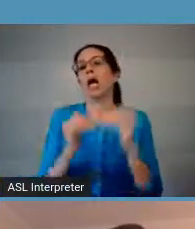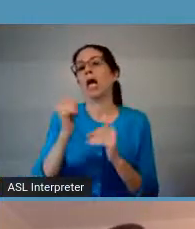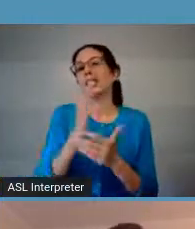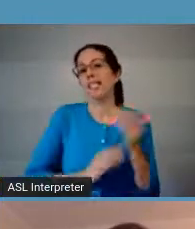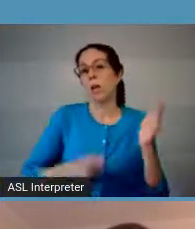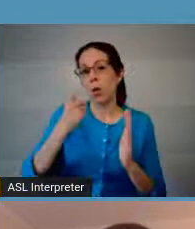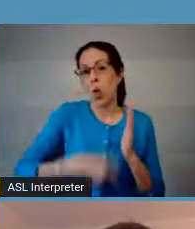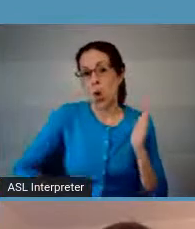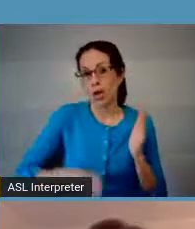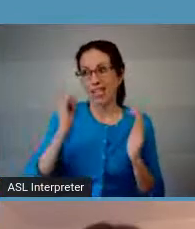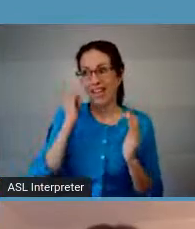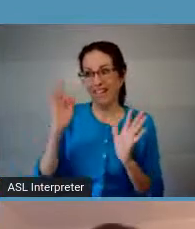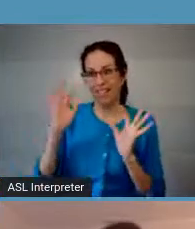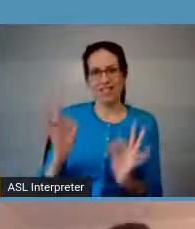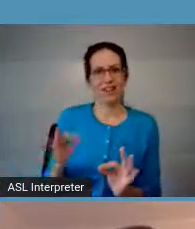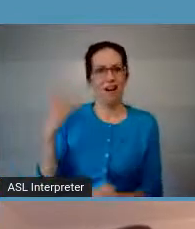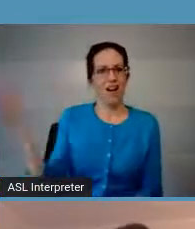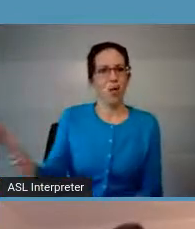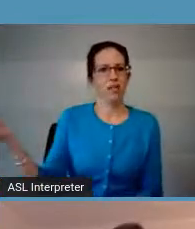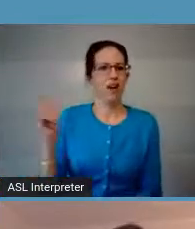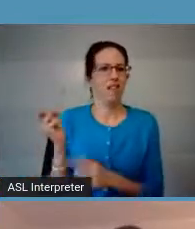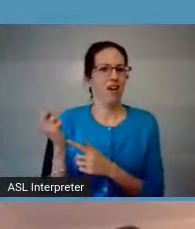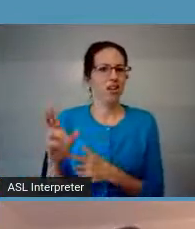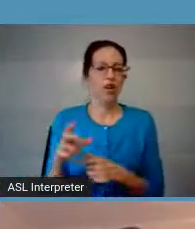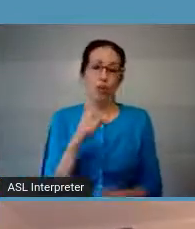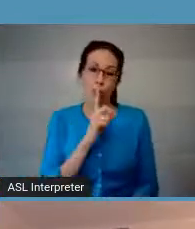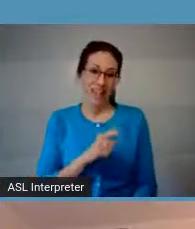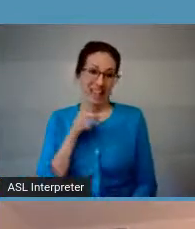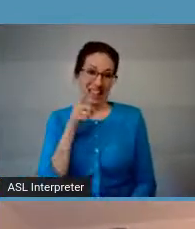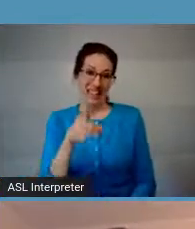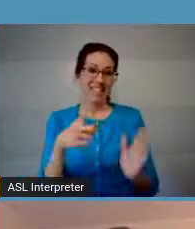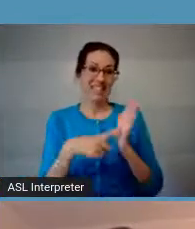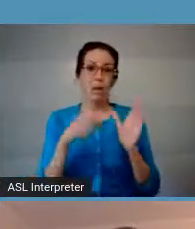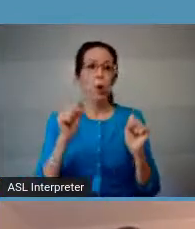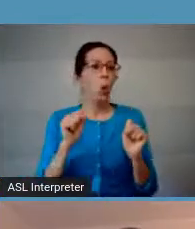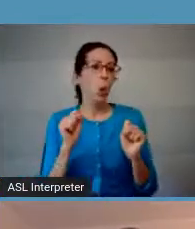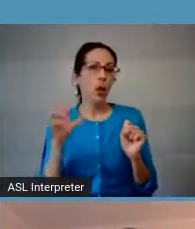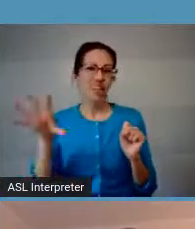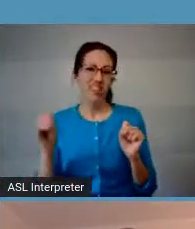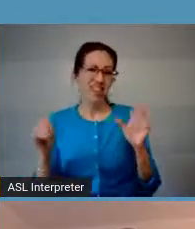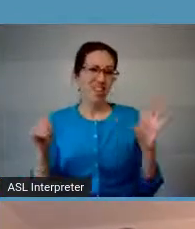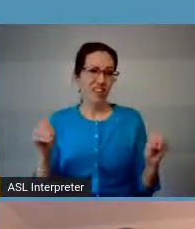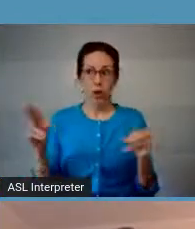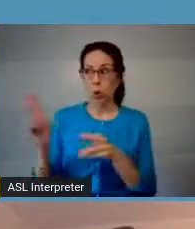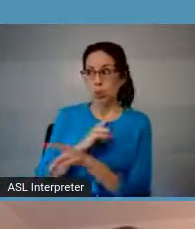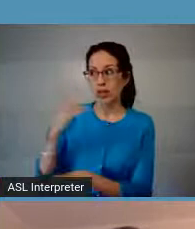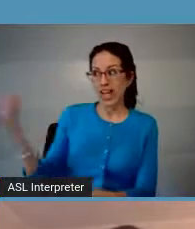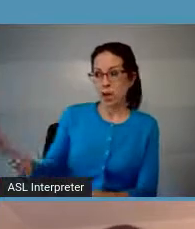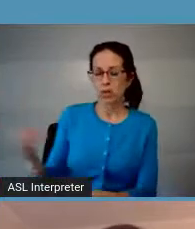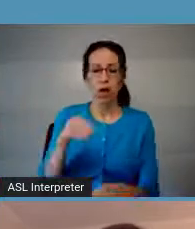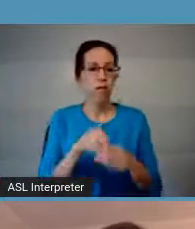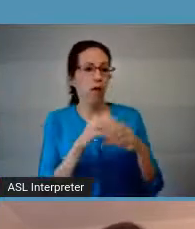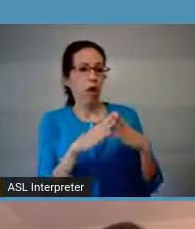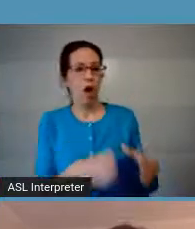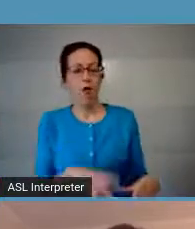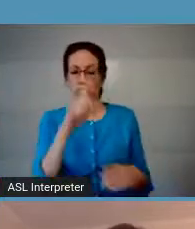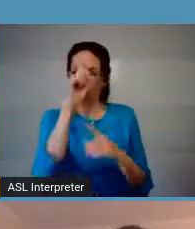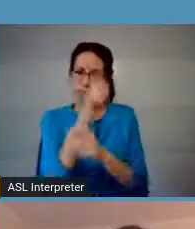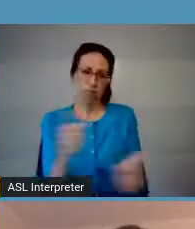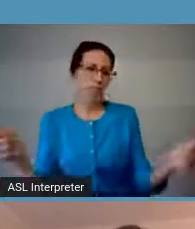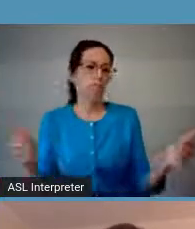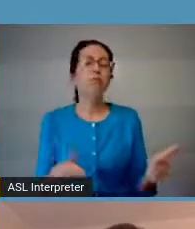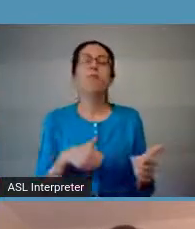vendor. It really is going to be, this one could go either way, use a vendor or not. Either way, you're going to prioritize digitizing the ones that have already